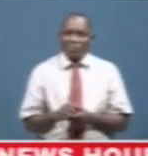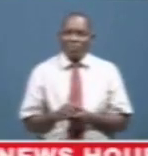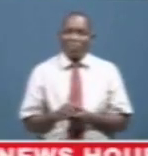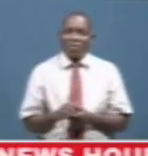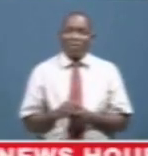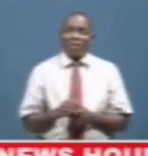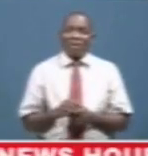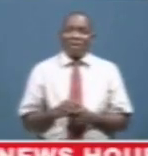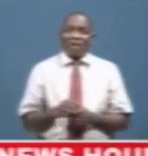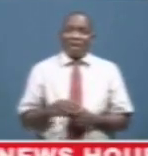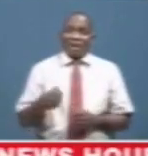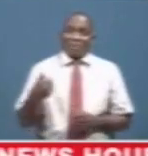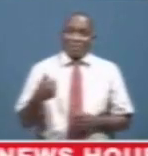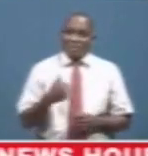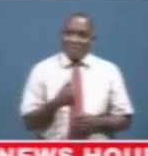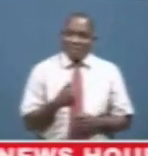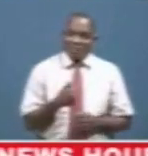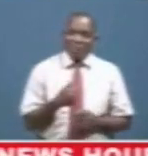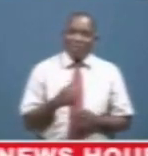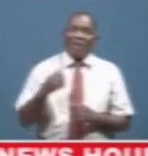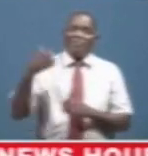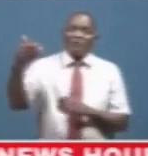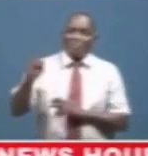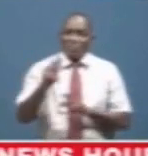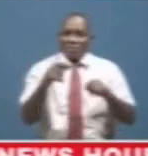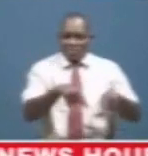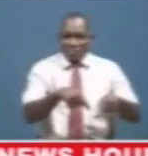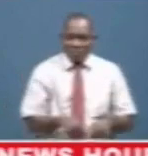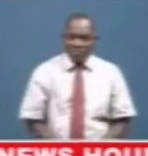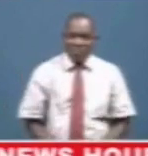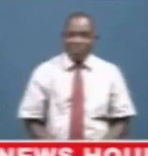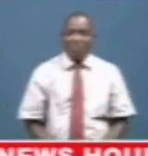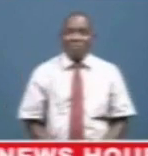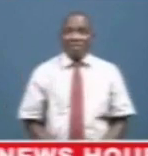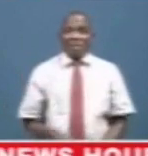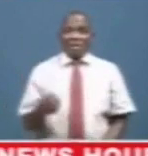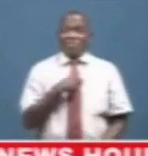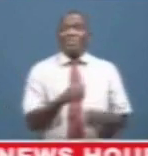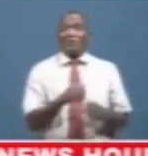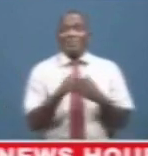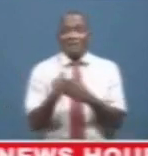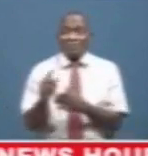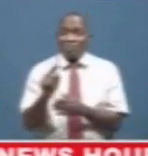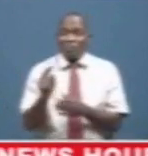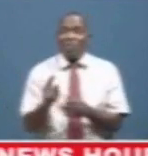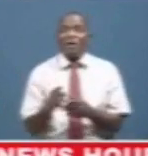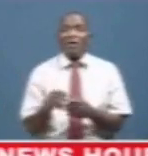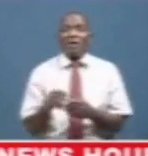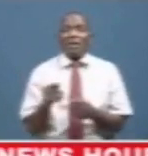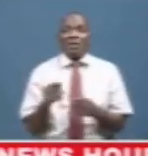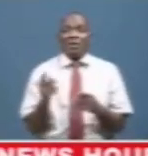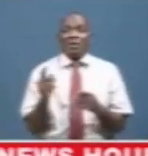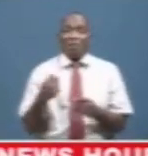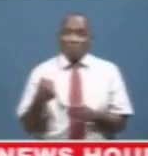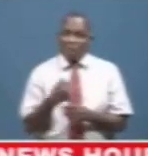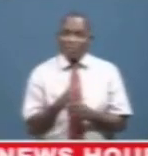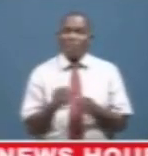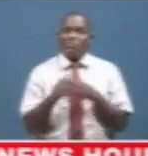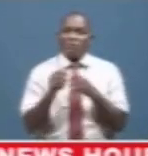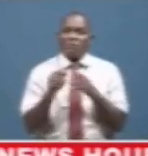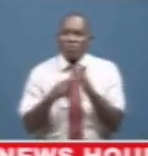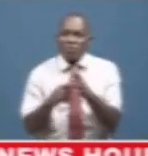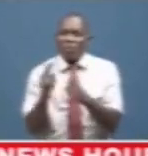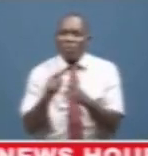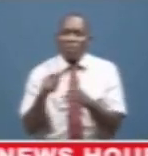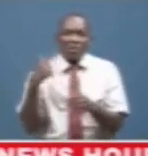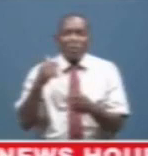my bar. Once no chain be a gold in at all. Give you an yes that the Chinese are doing that and it's weak. What's that